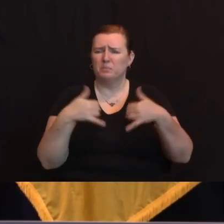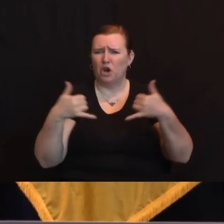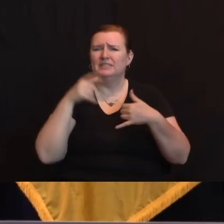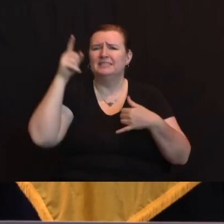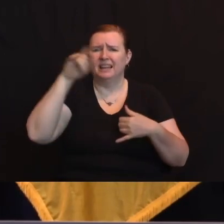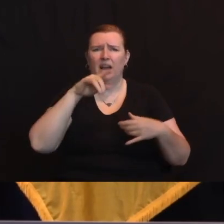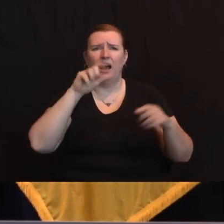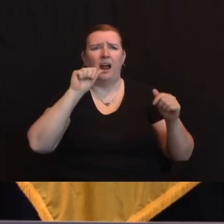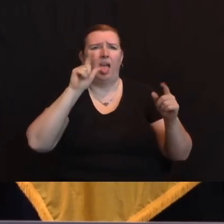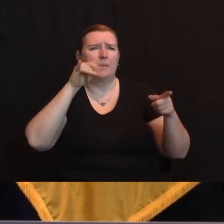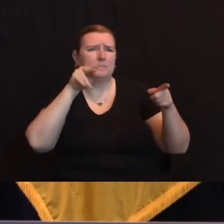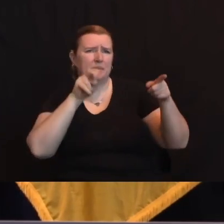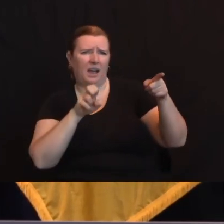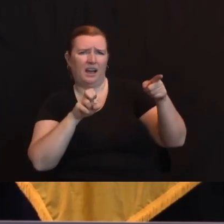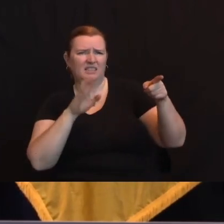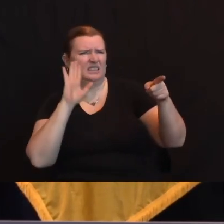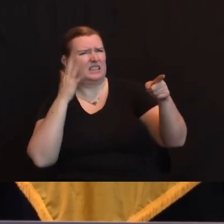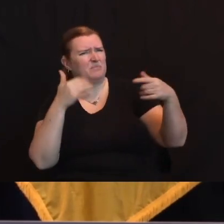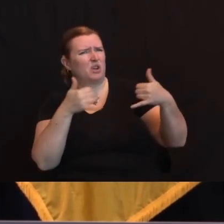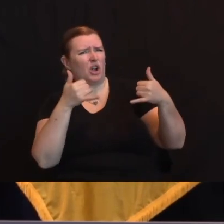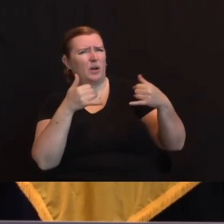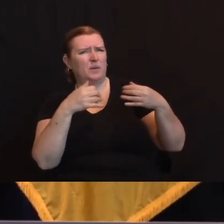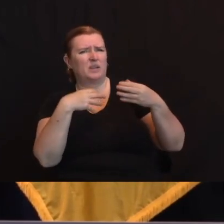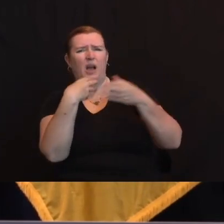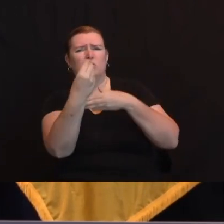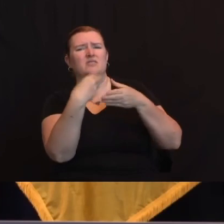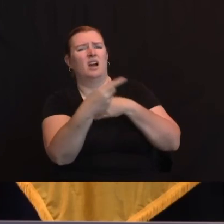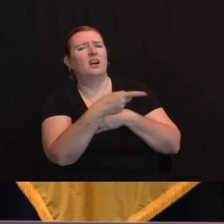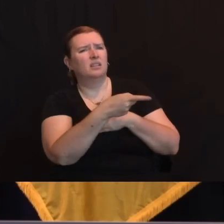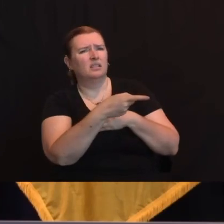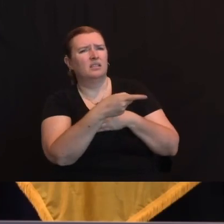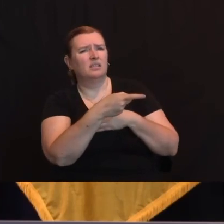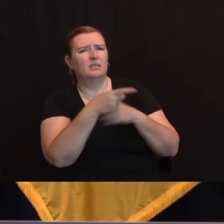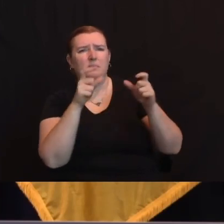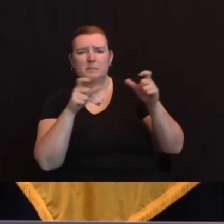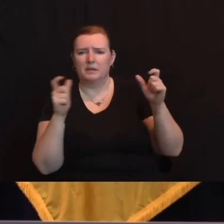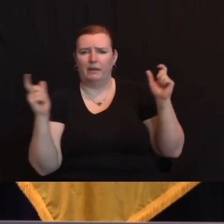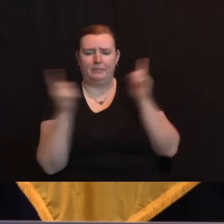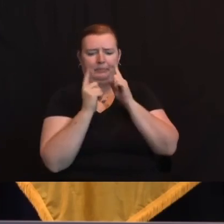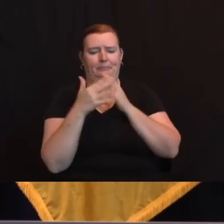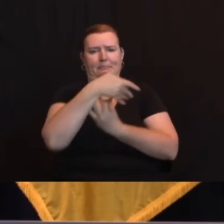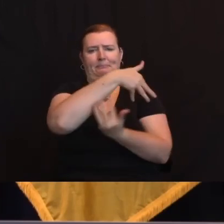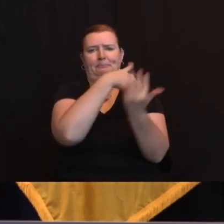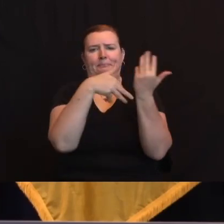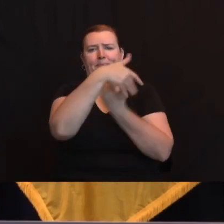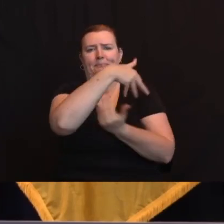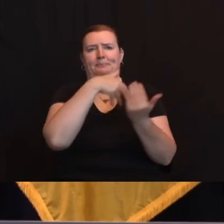but based on the description, there was close congregation and not a lot of face coverings, if any.